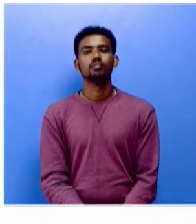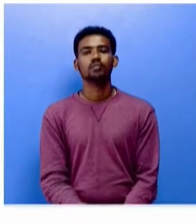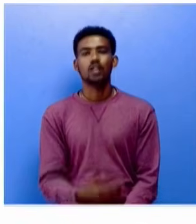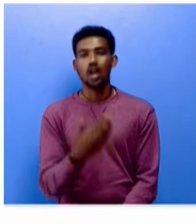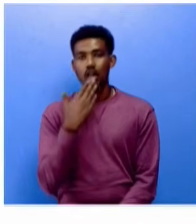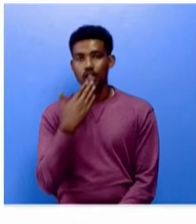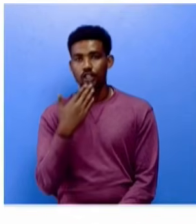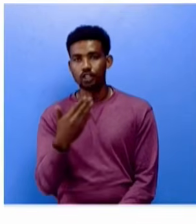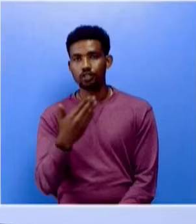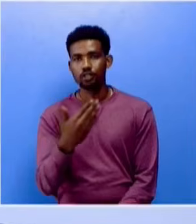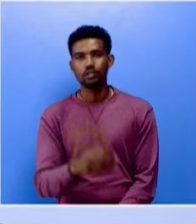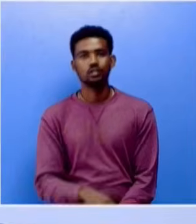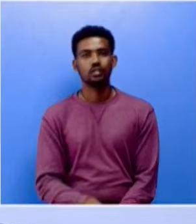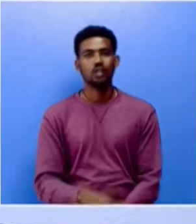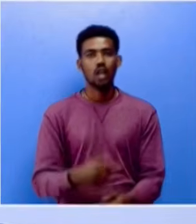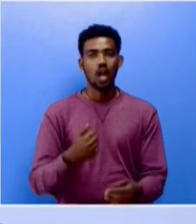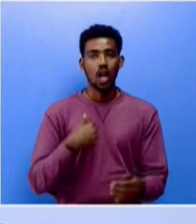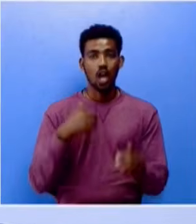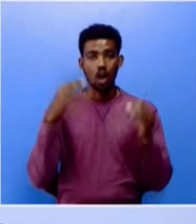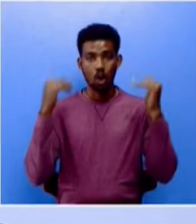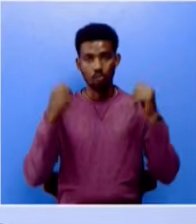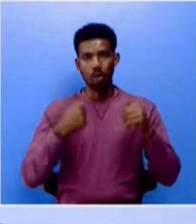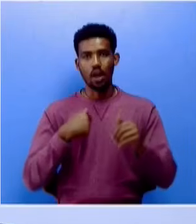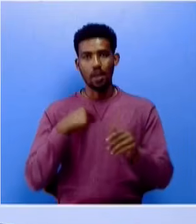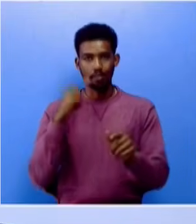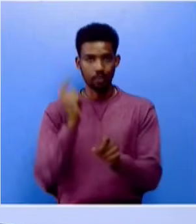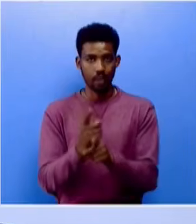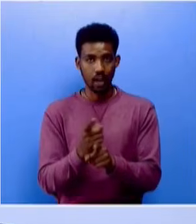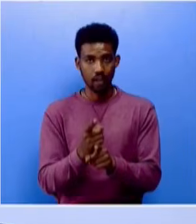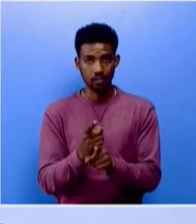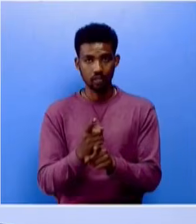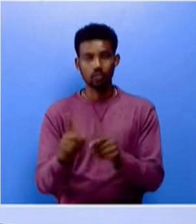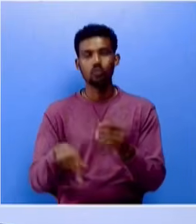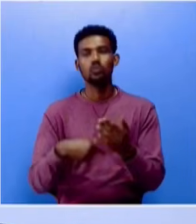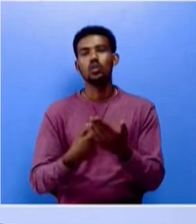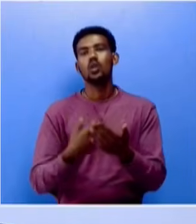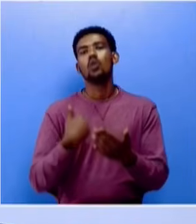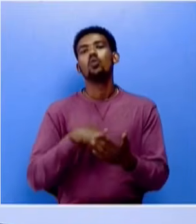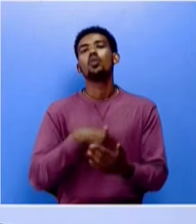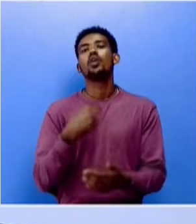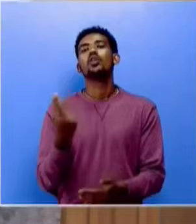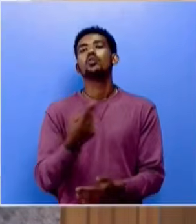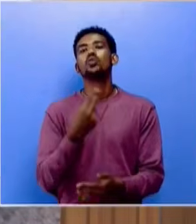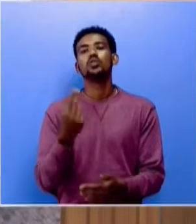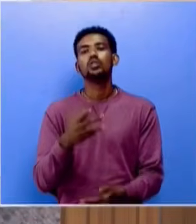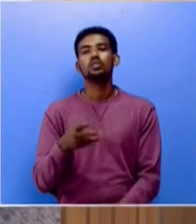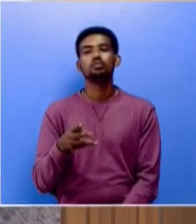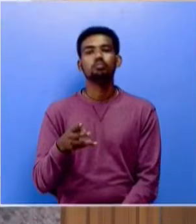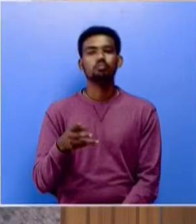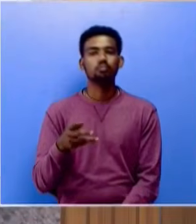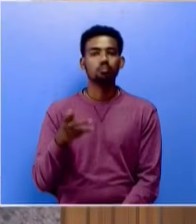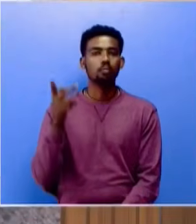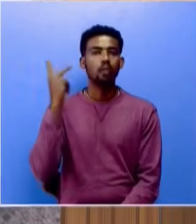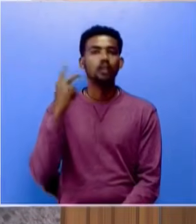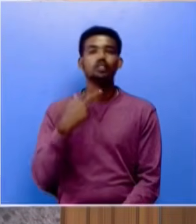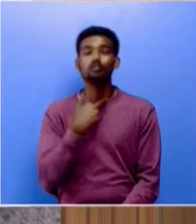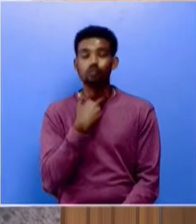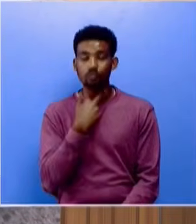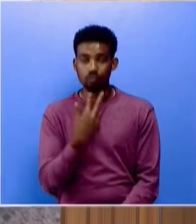Good. I hope I'm right. So, we use passive voice